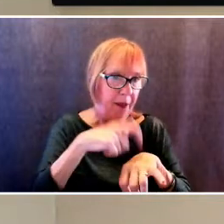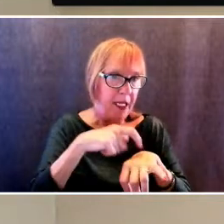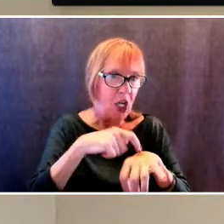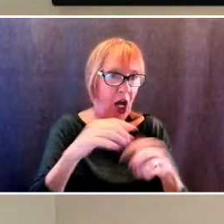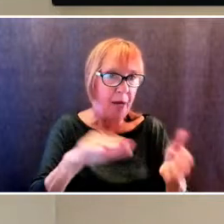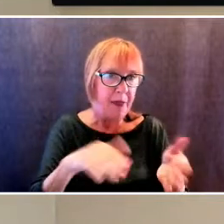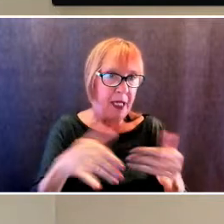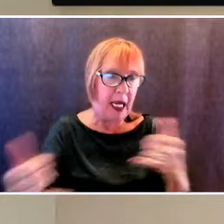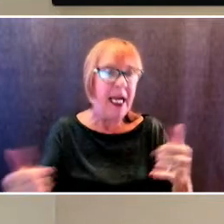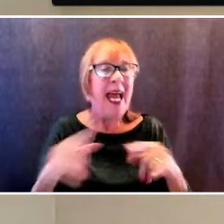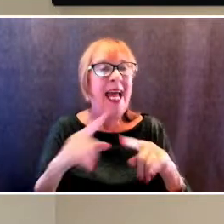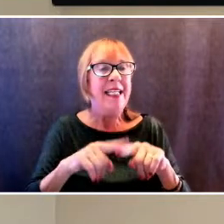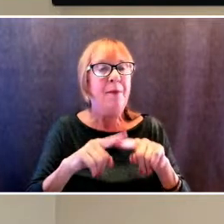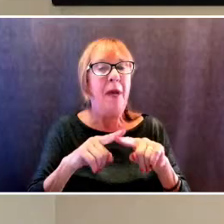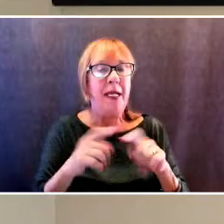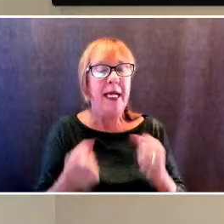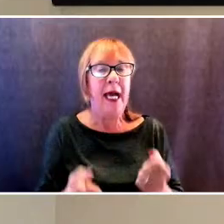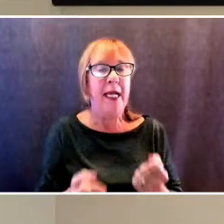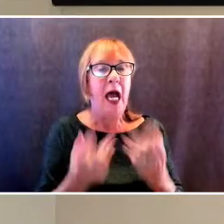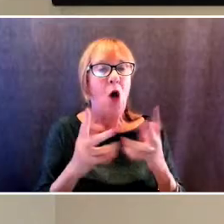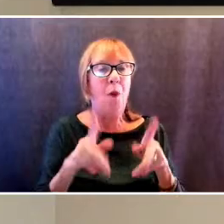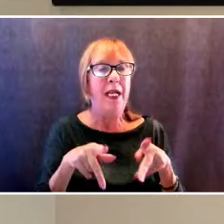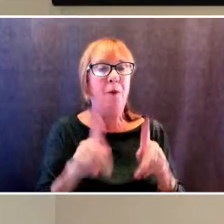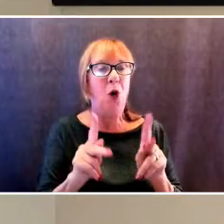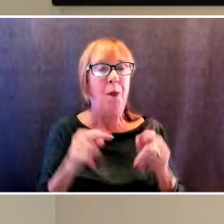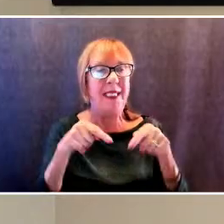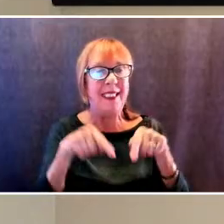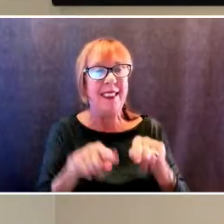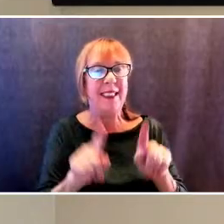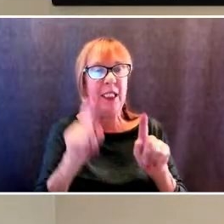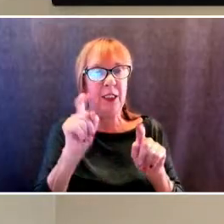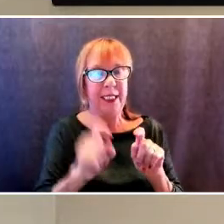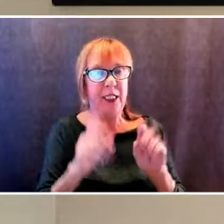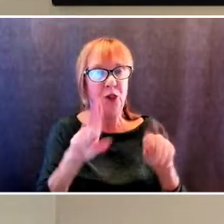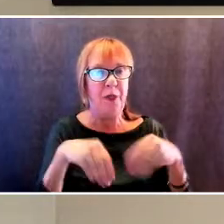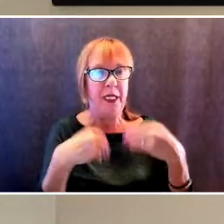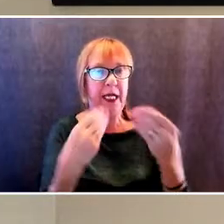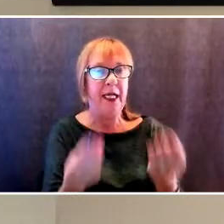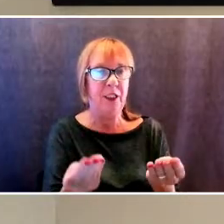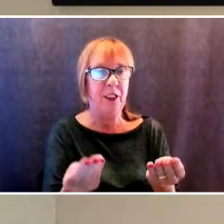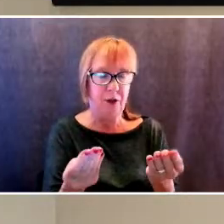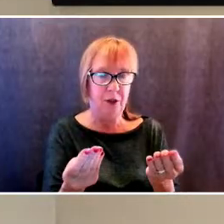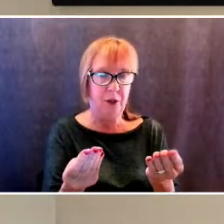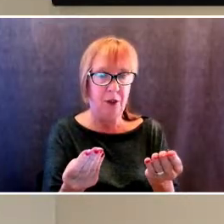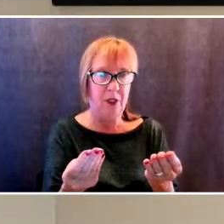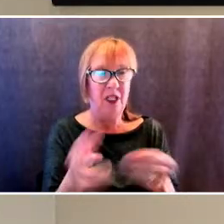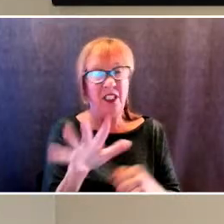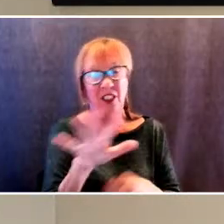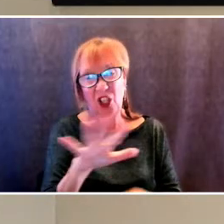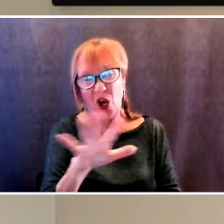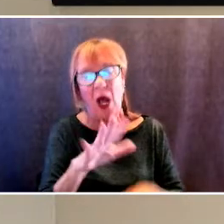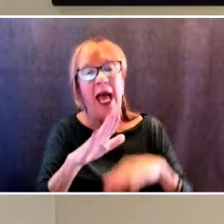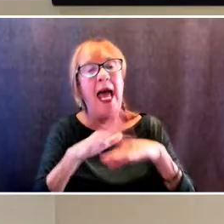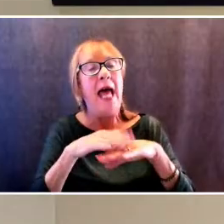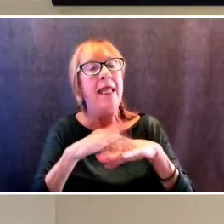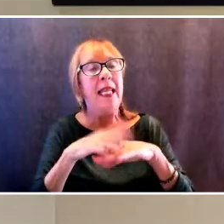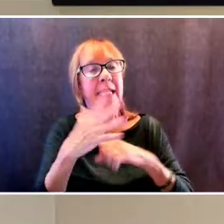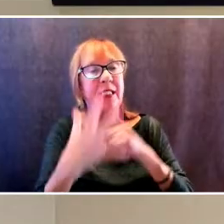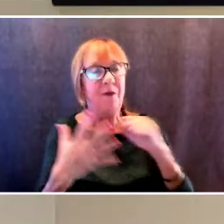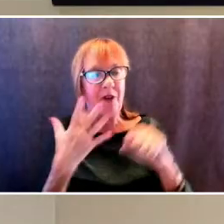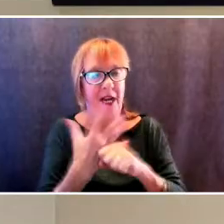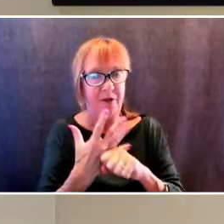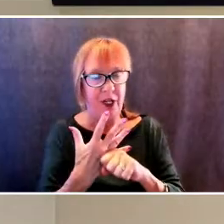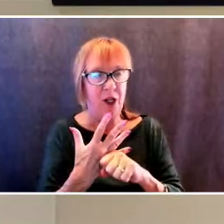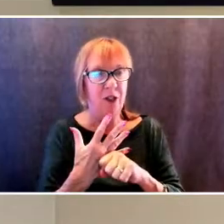volume of permits that still need to be issued or not. So at least 5 years, and then we'll play